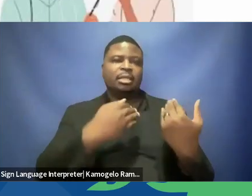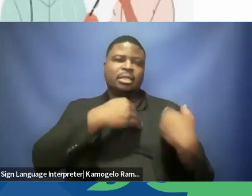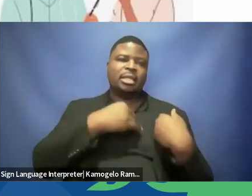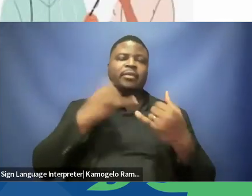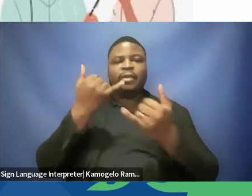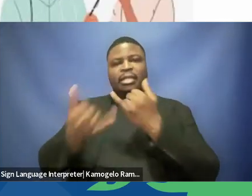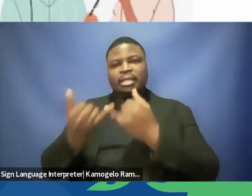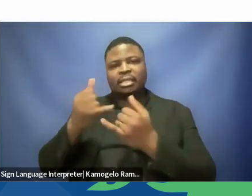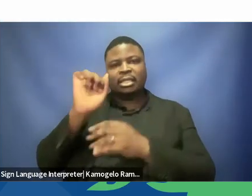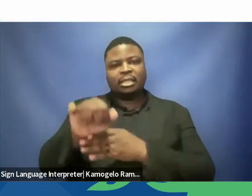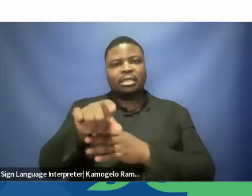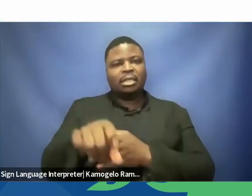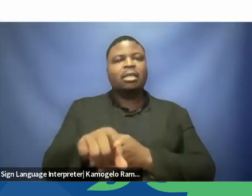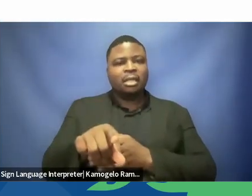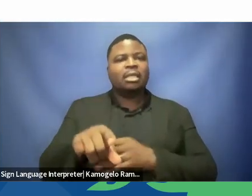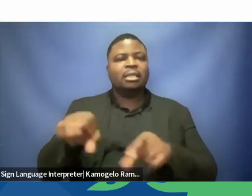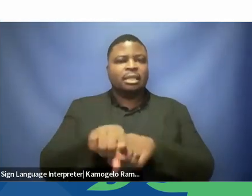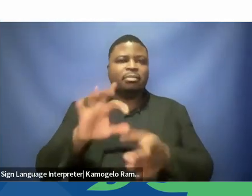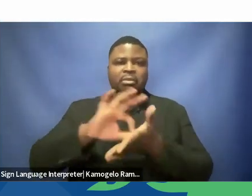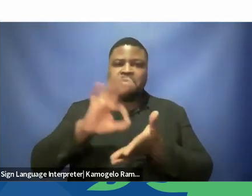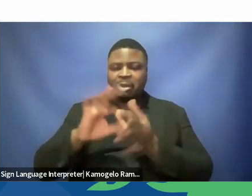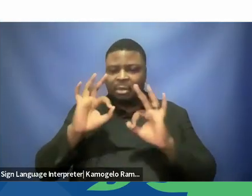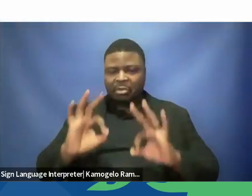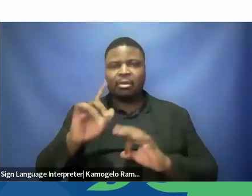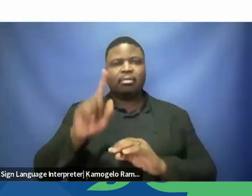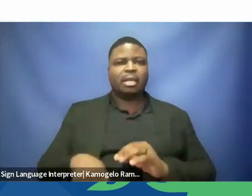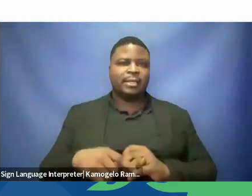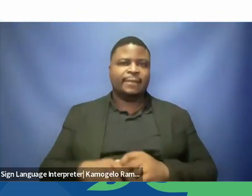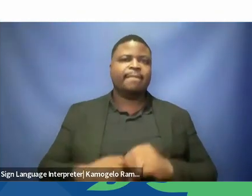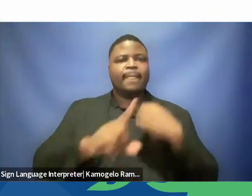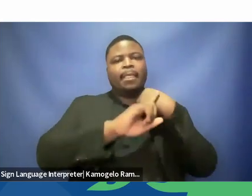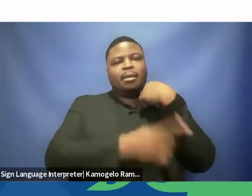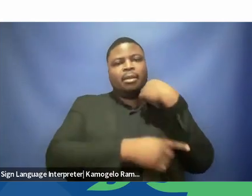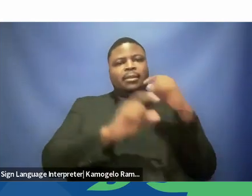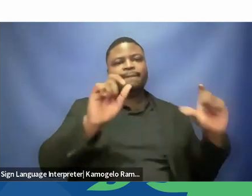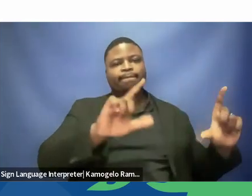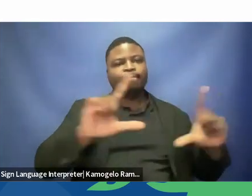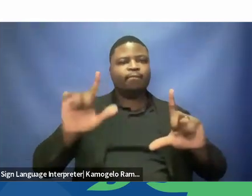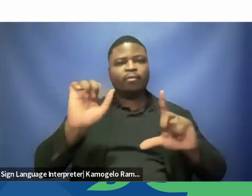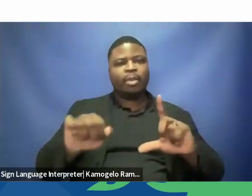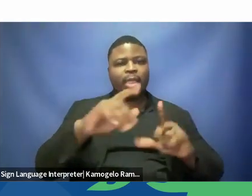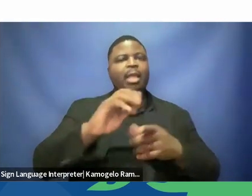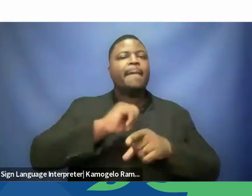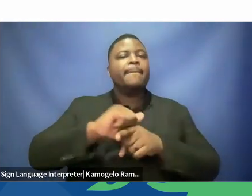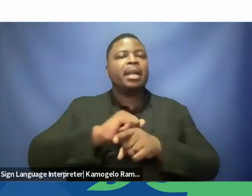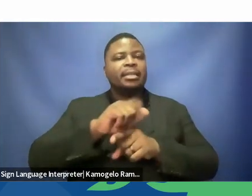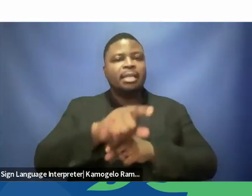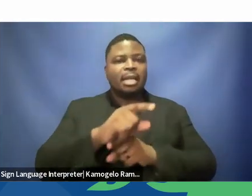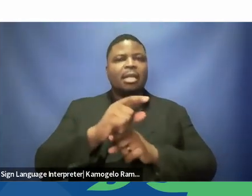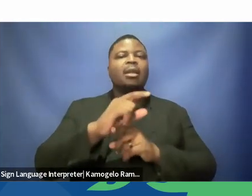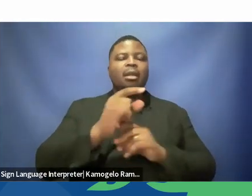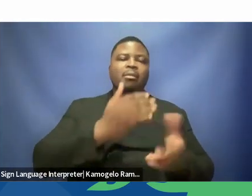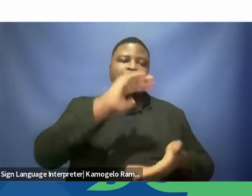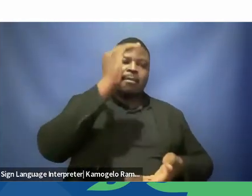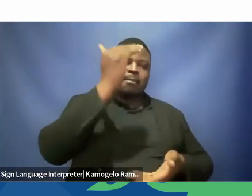oral hygiene. And then my last slide is just to talk about some practical harm reduction measures. So when you're dealing with